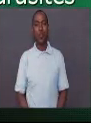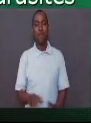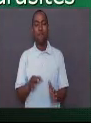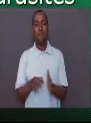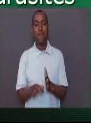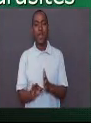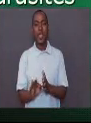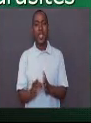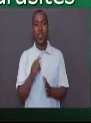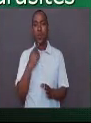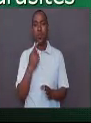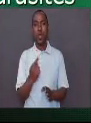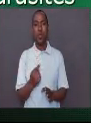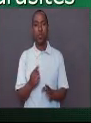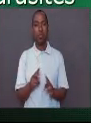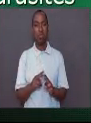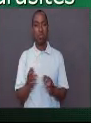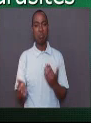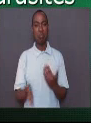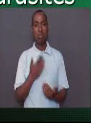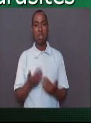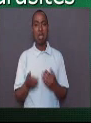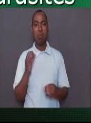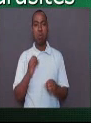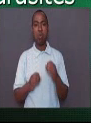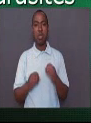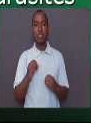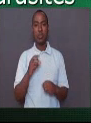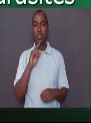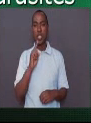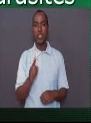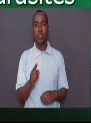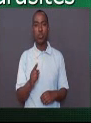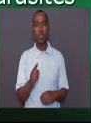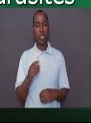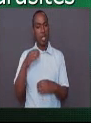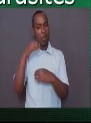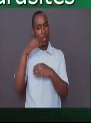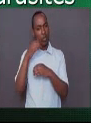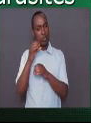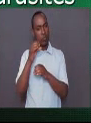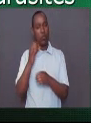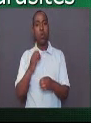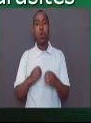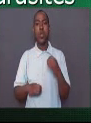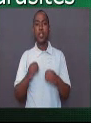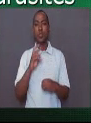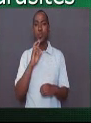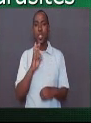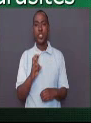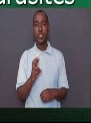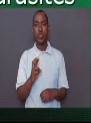Fungi are simple organisms that are often microscopic. They